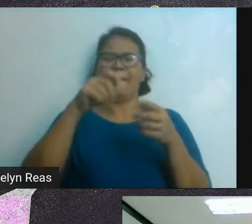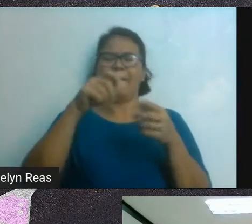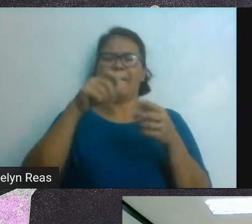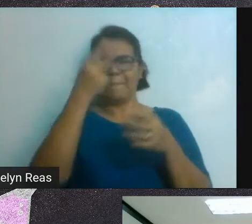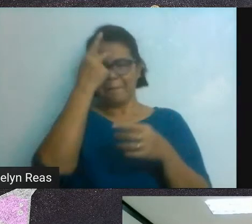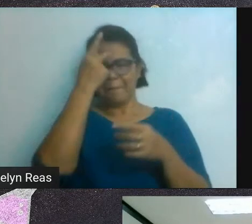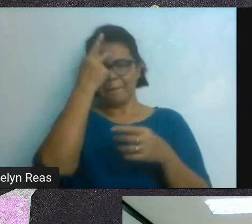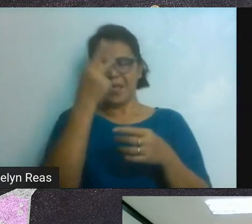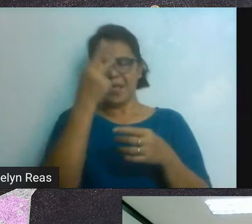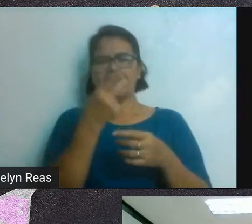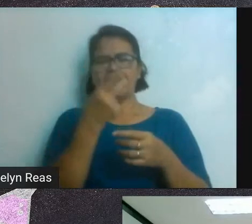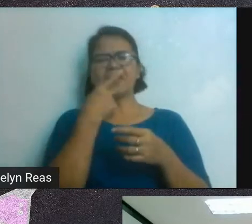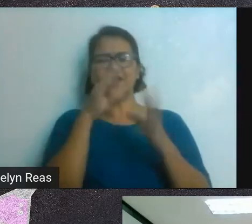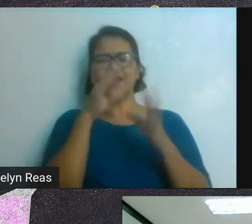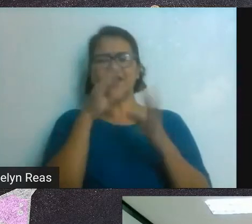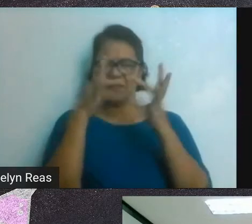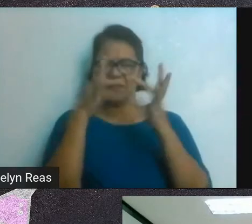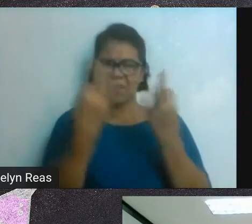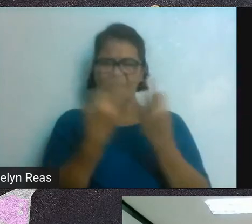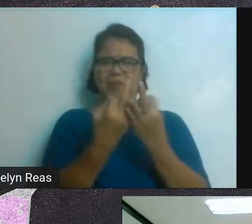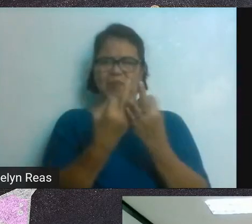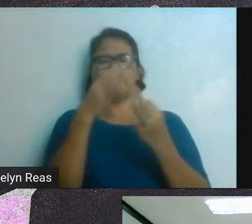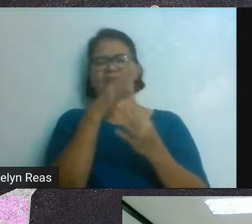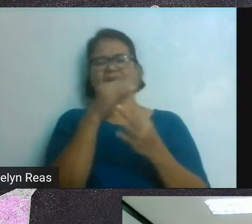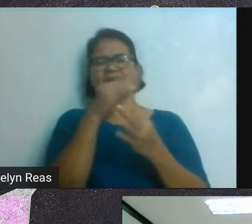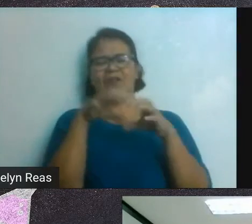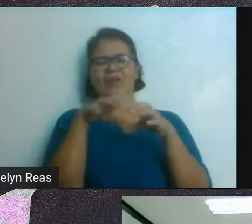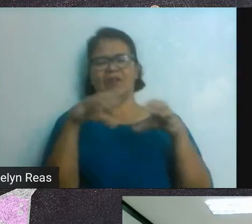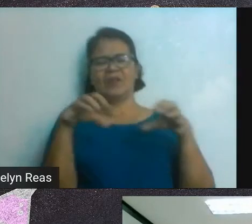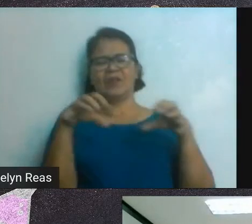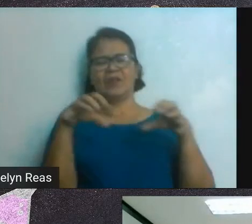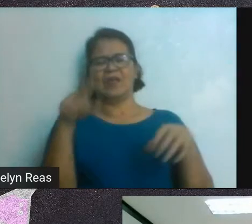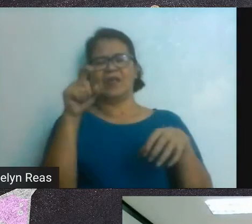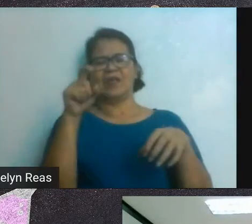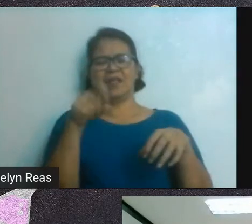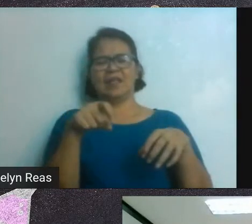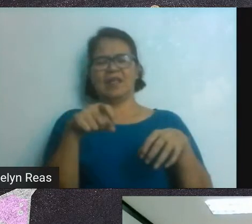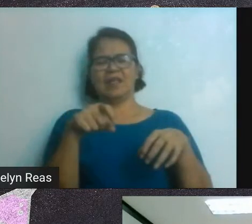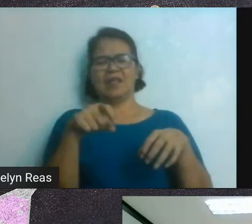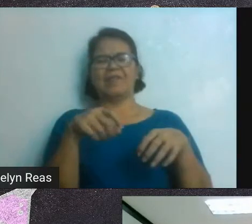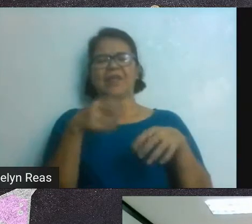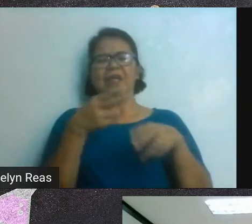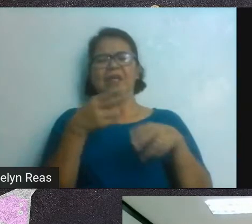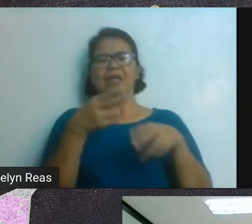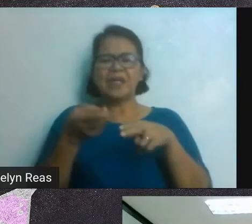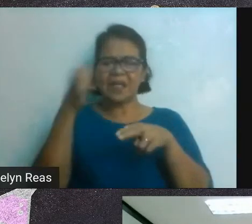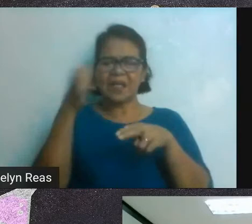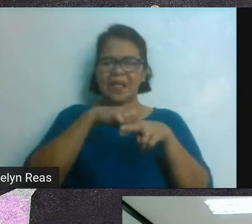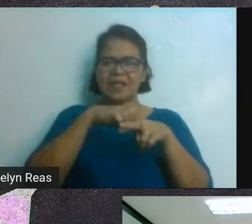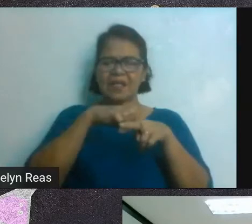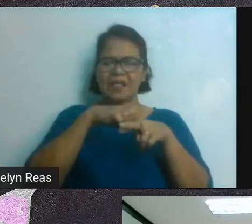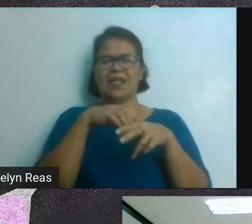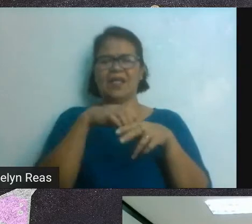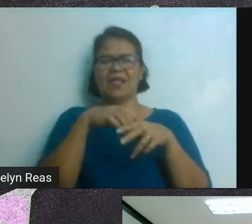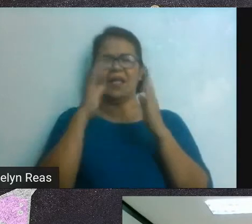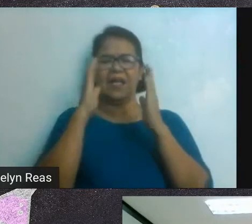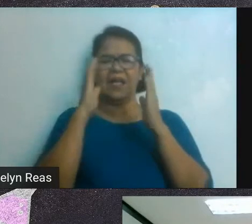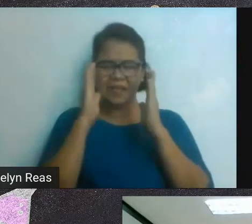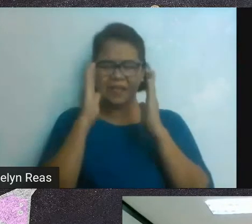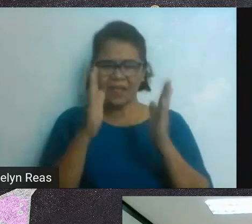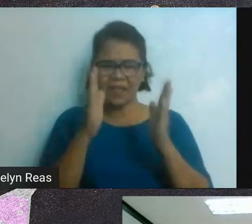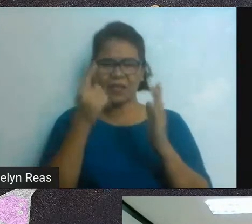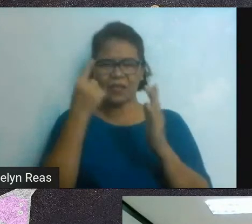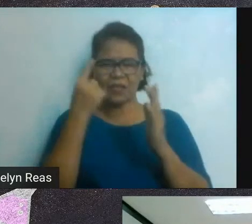the communities, kailangan extra ang attention natin sa mga learners with special needs.